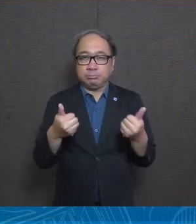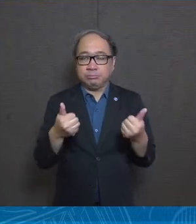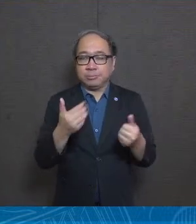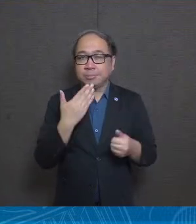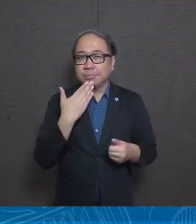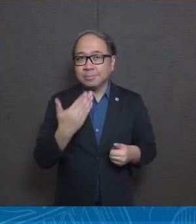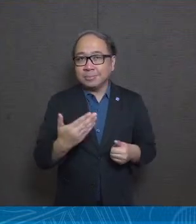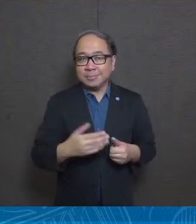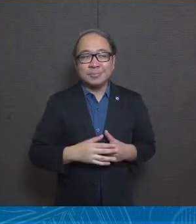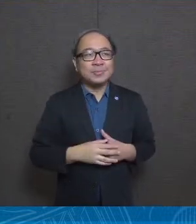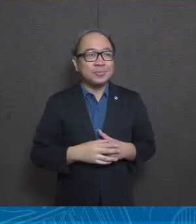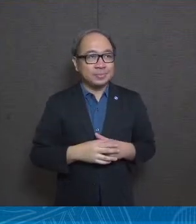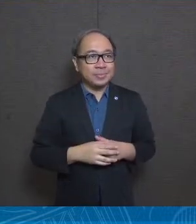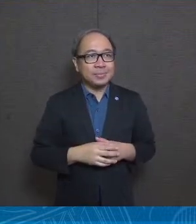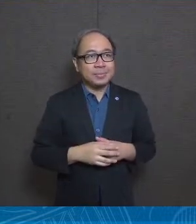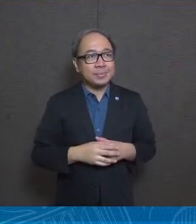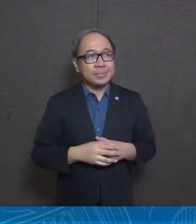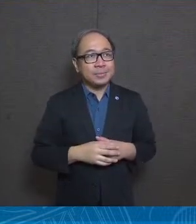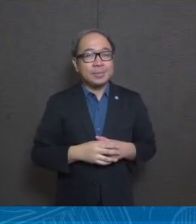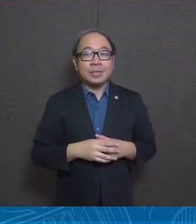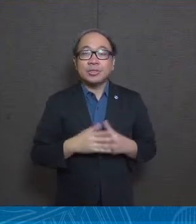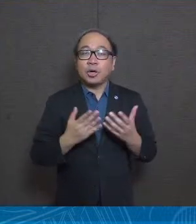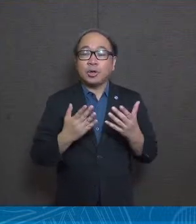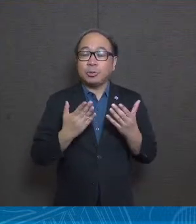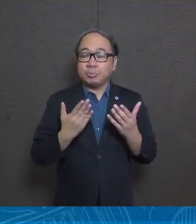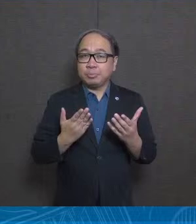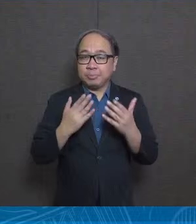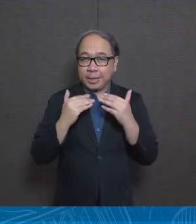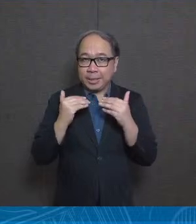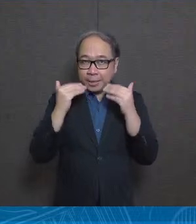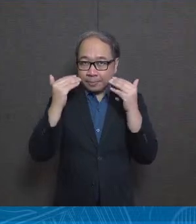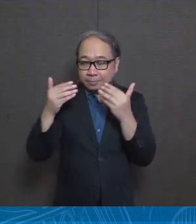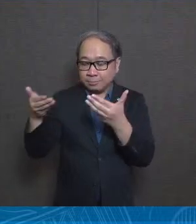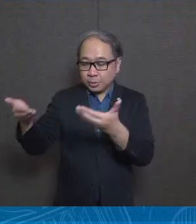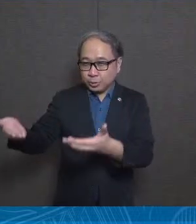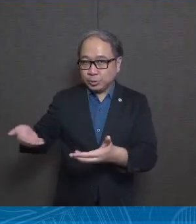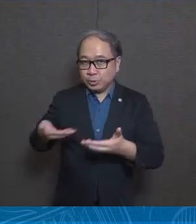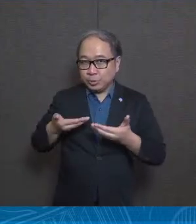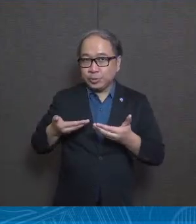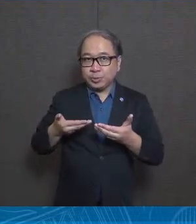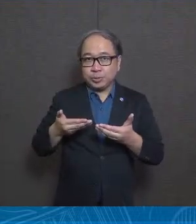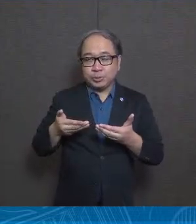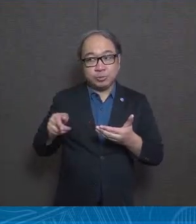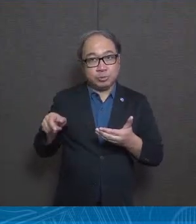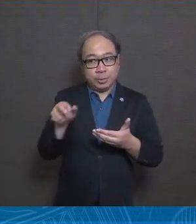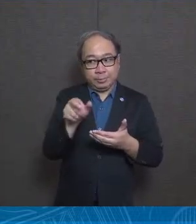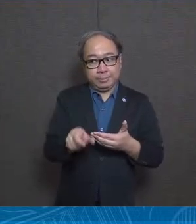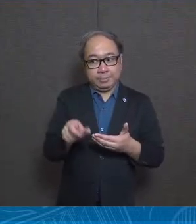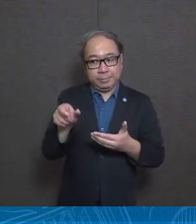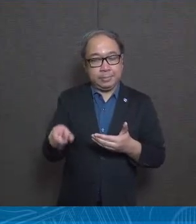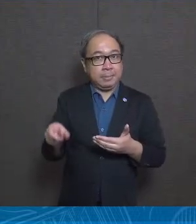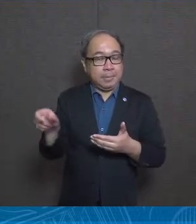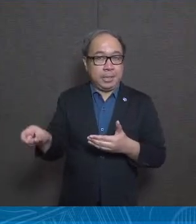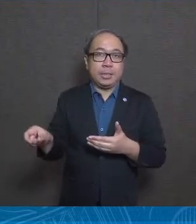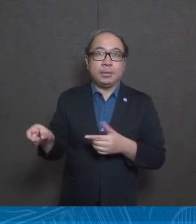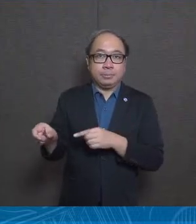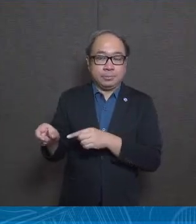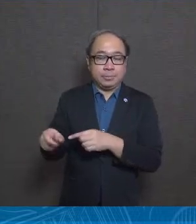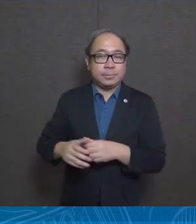So now, it's my pleasure to introduce our incredible panel,